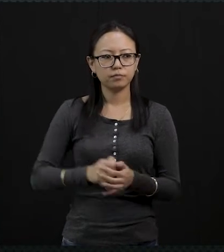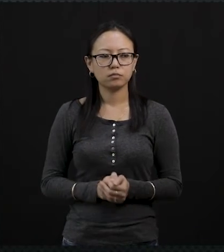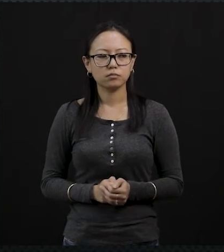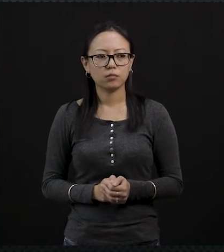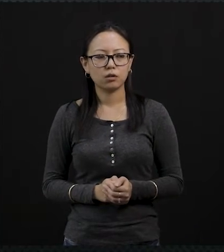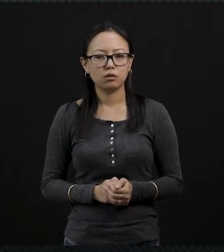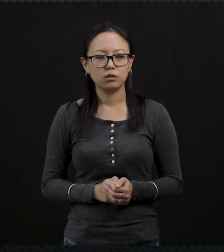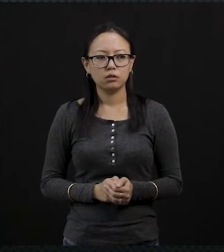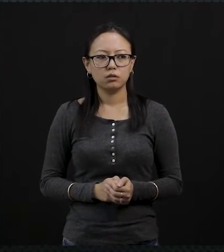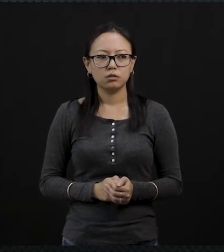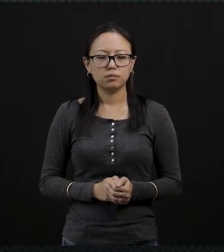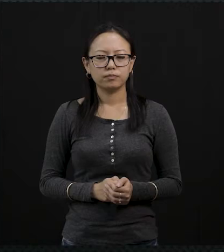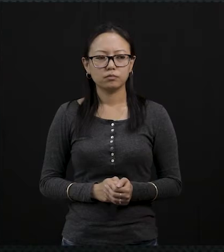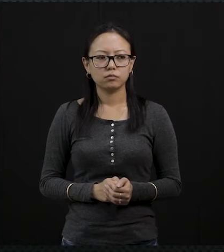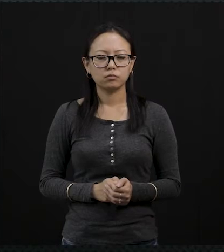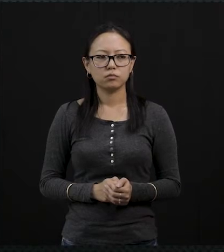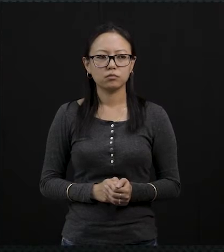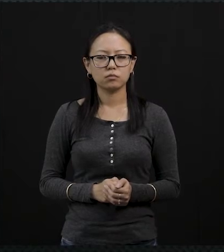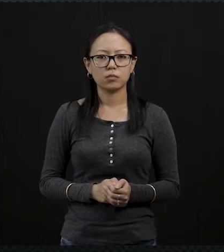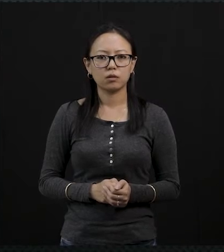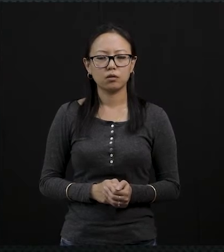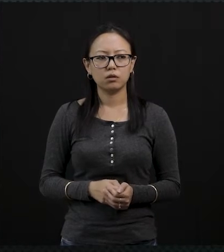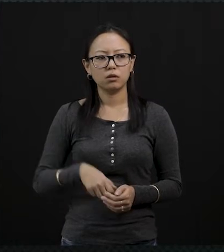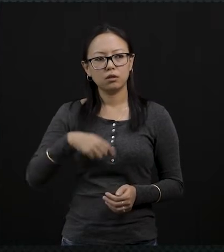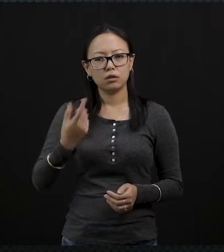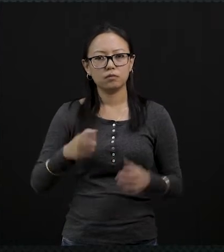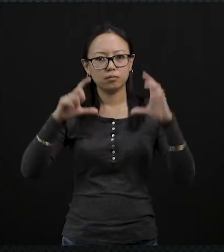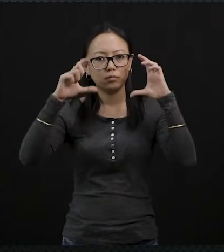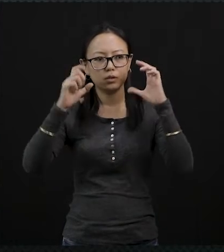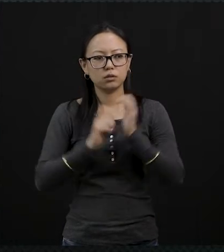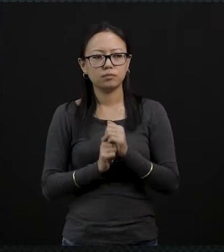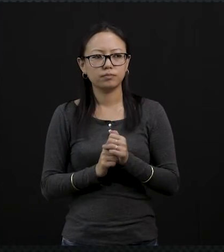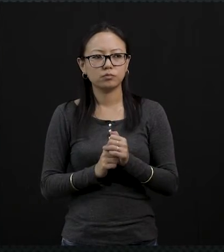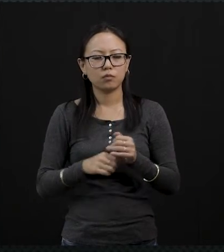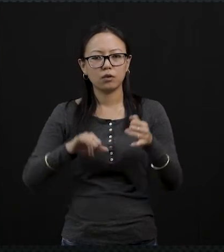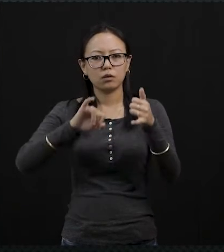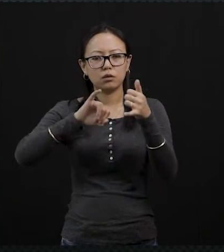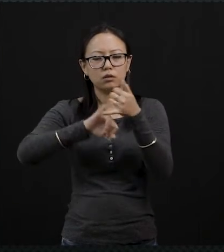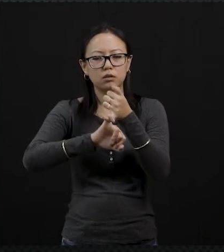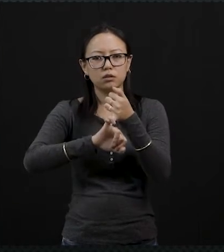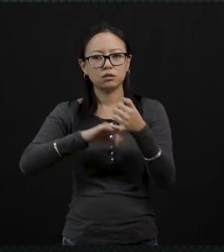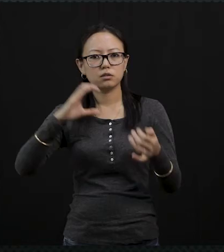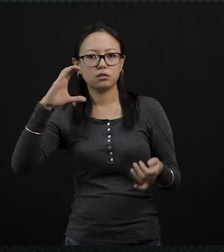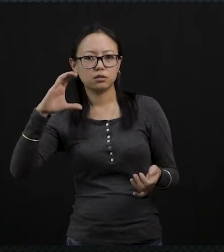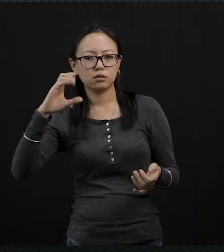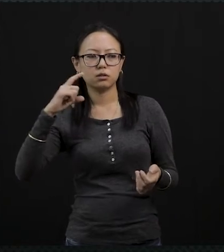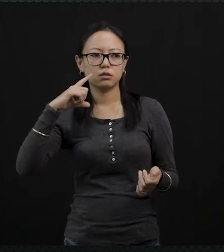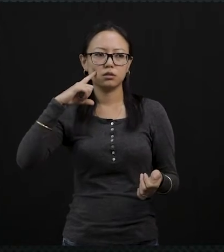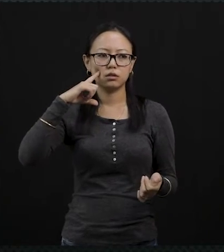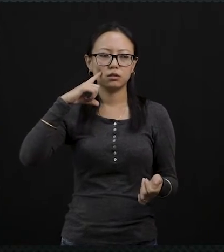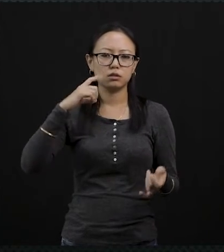Now over here it is a scissor, okay? So let's spell this together, okay?